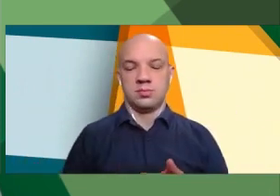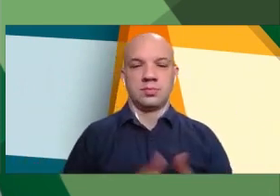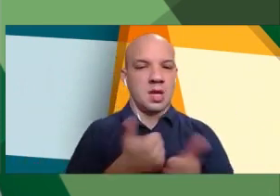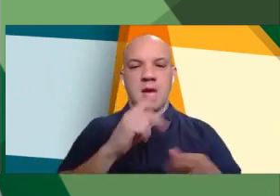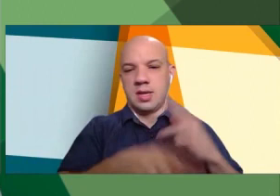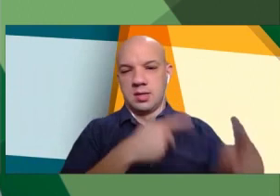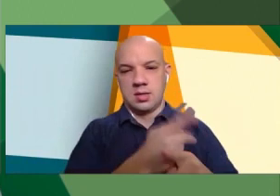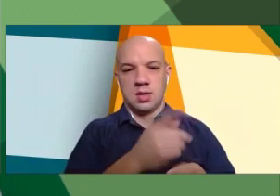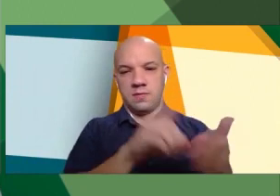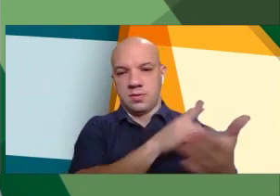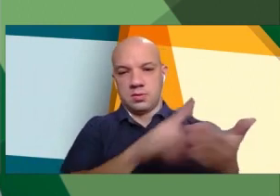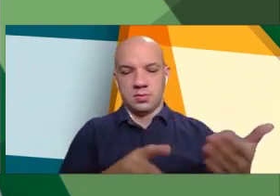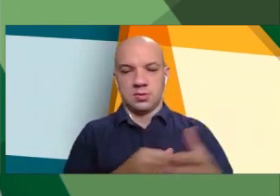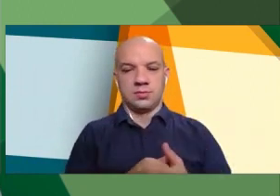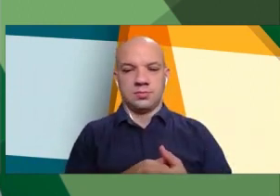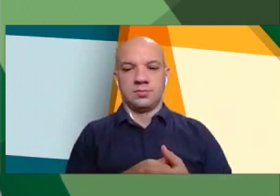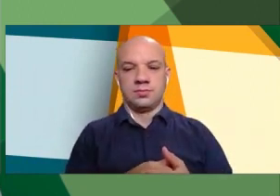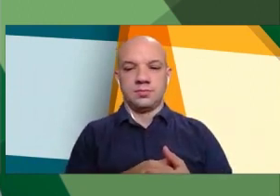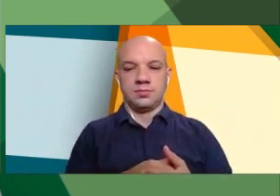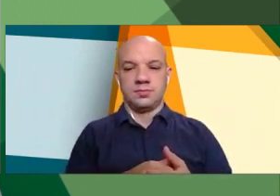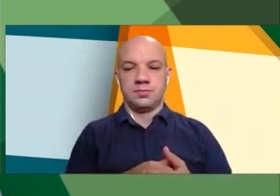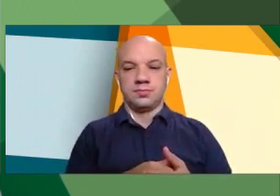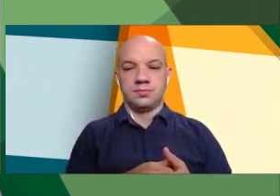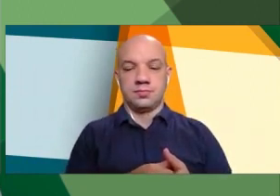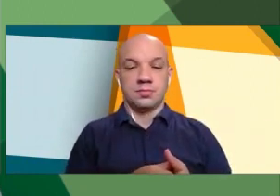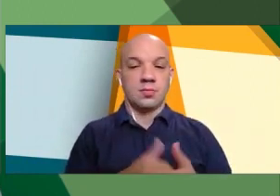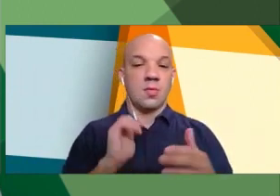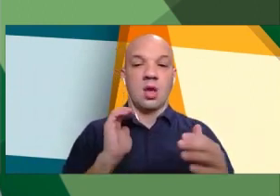Limited English proficiency. Our department is also charged with